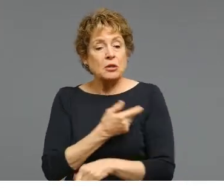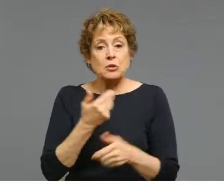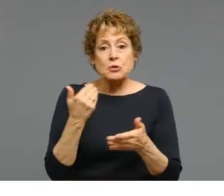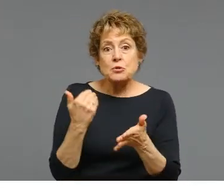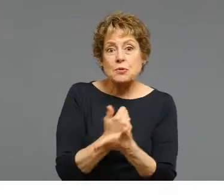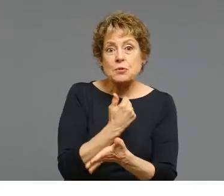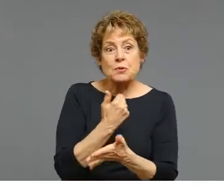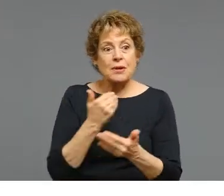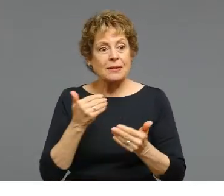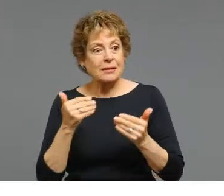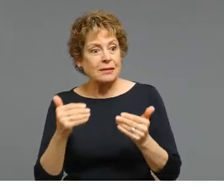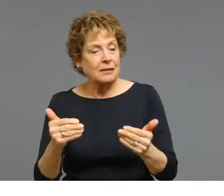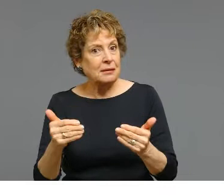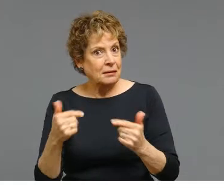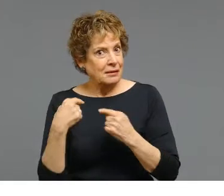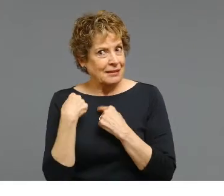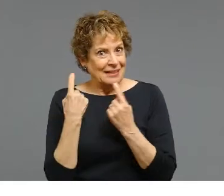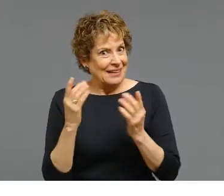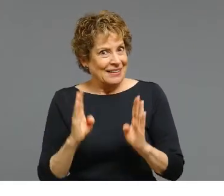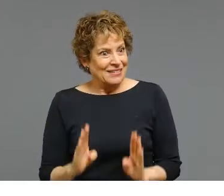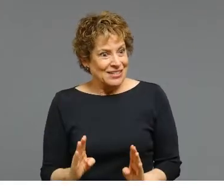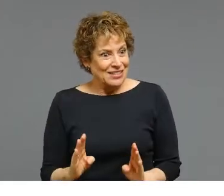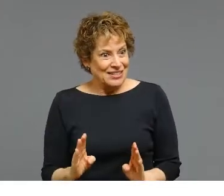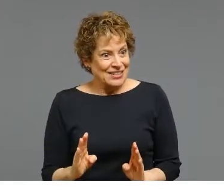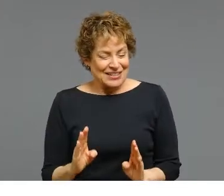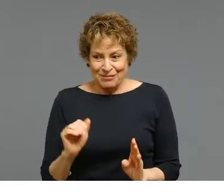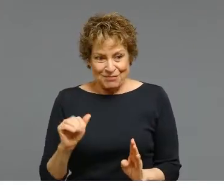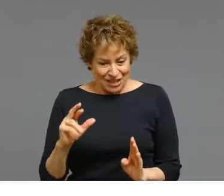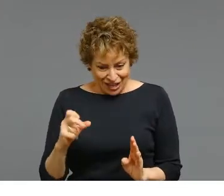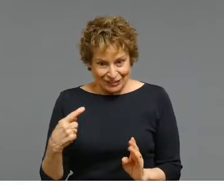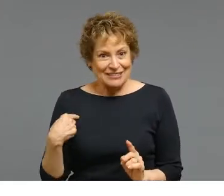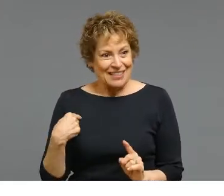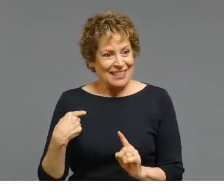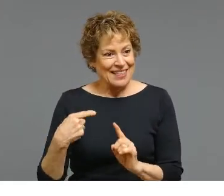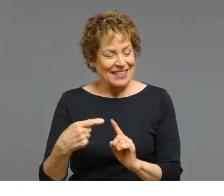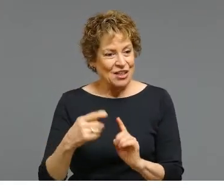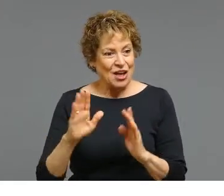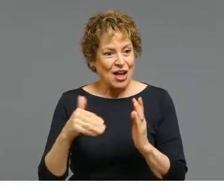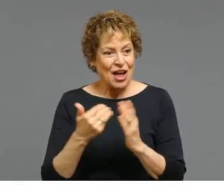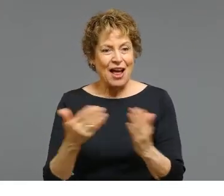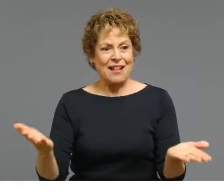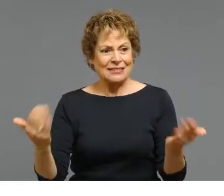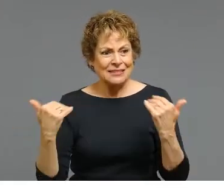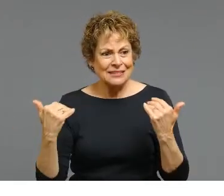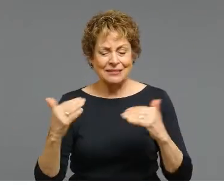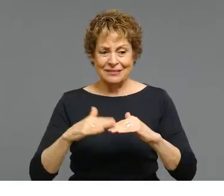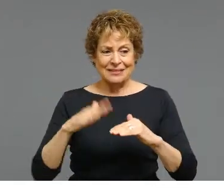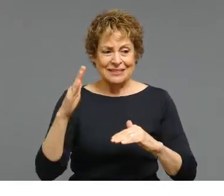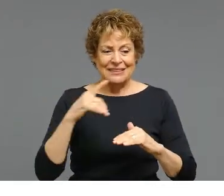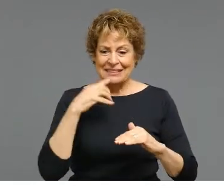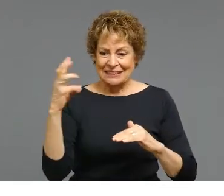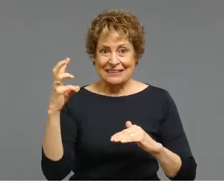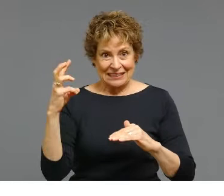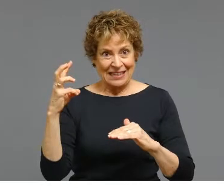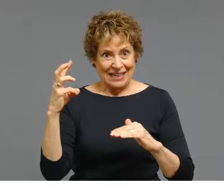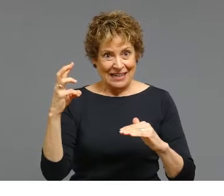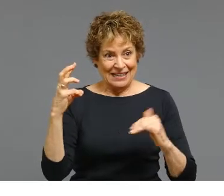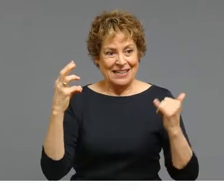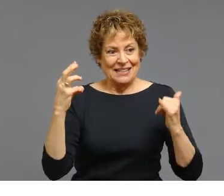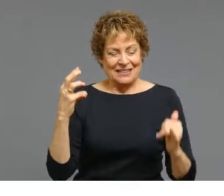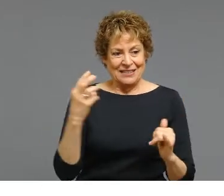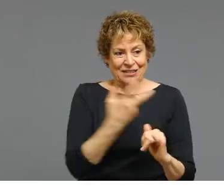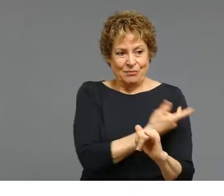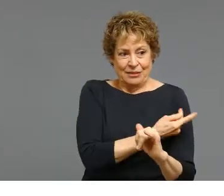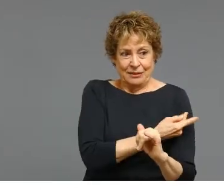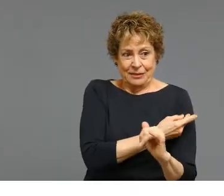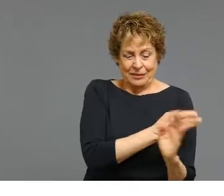March 24th, all Arizonans have been eligible who have been over the age of 16 to be vaccinated in Arizona. We